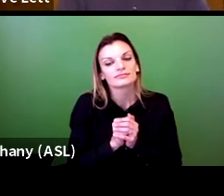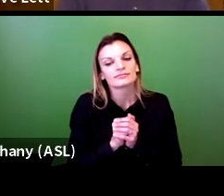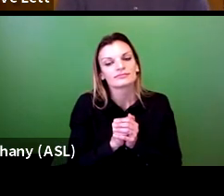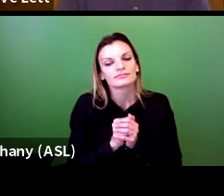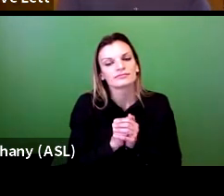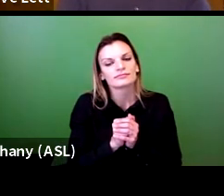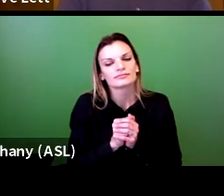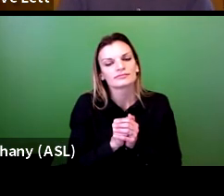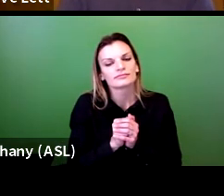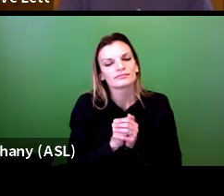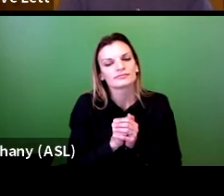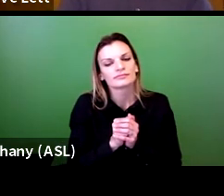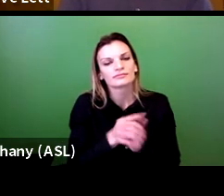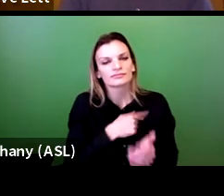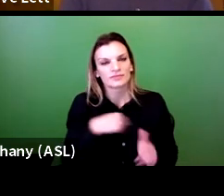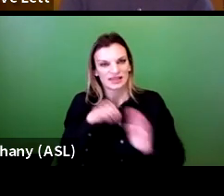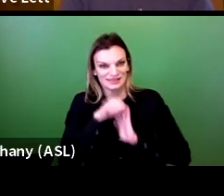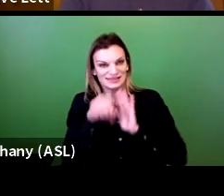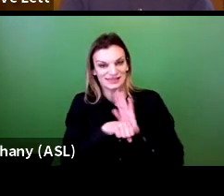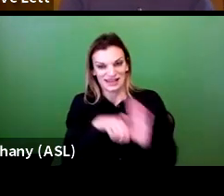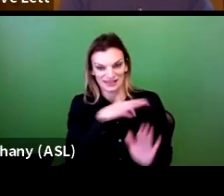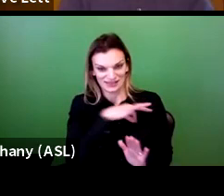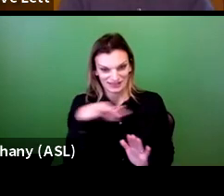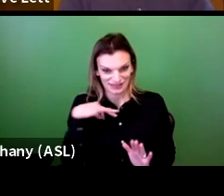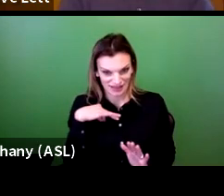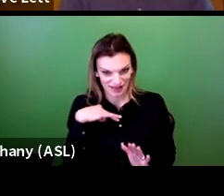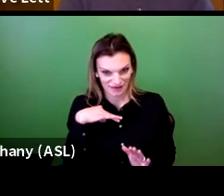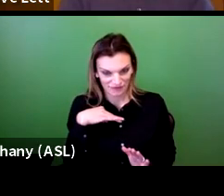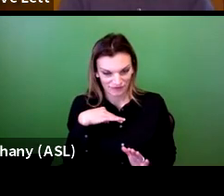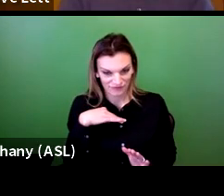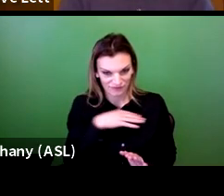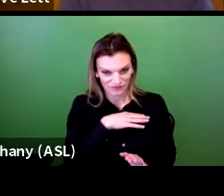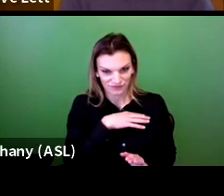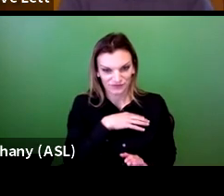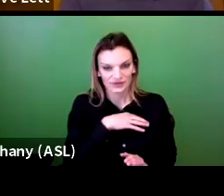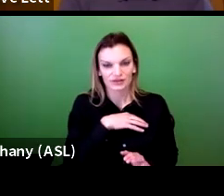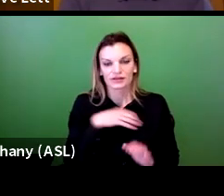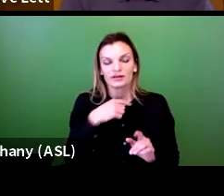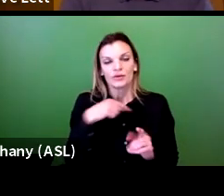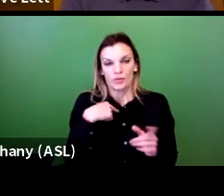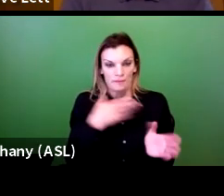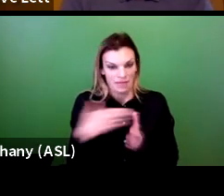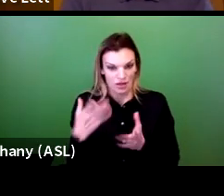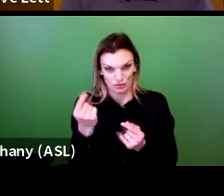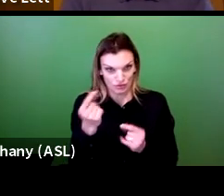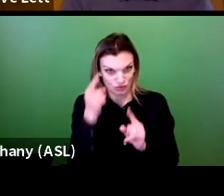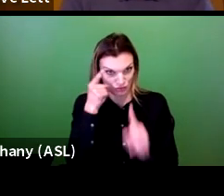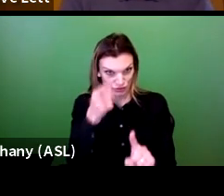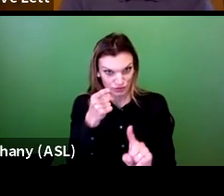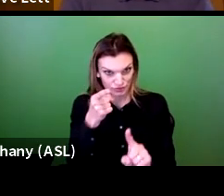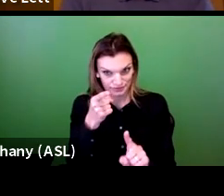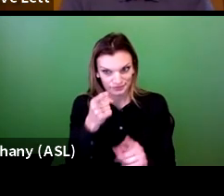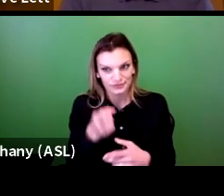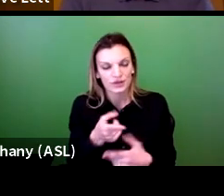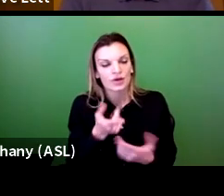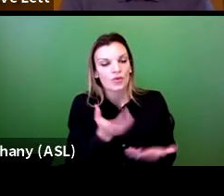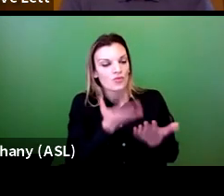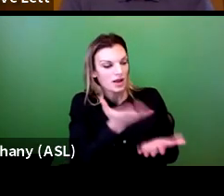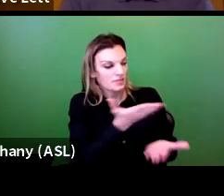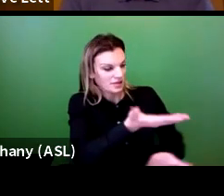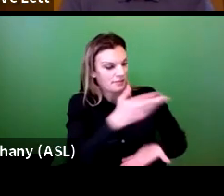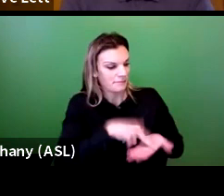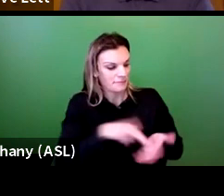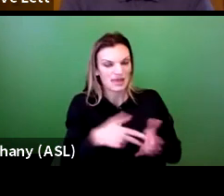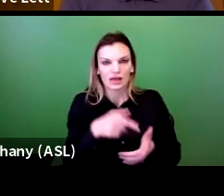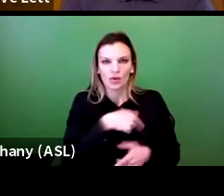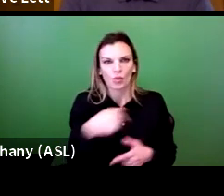and I think ultimately what this commission, asked us to do last meeting and what we plan on doing with the resumes that come in. We're not going to be narrowing